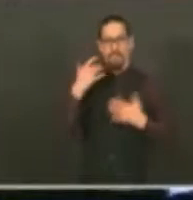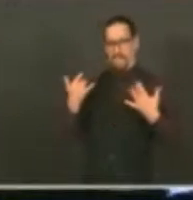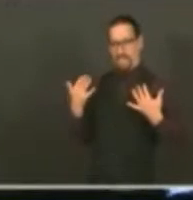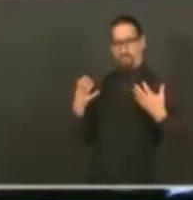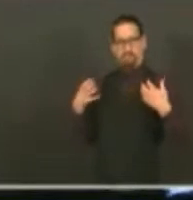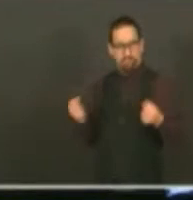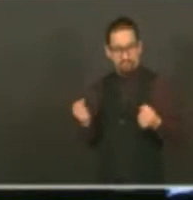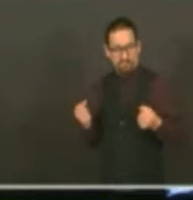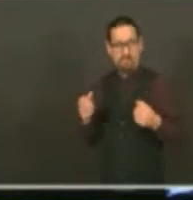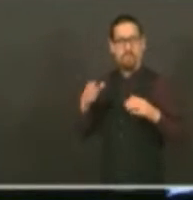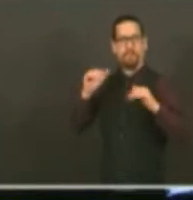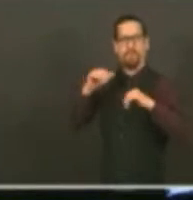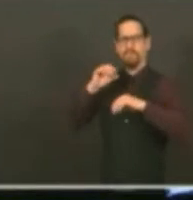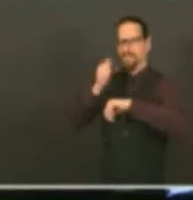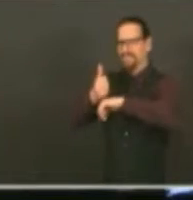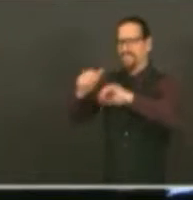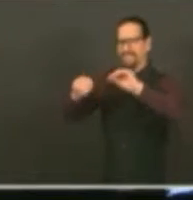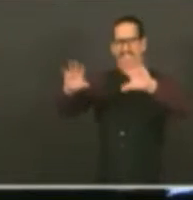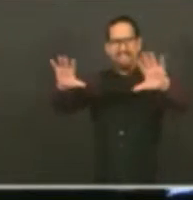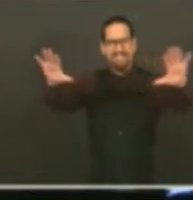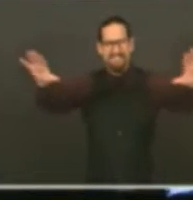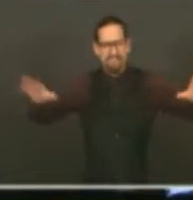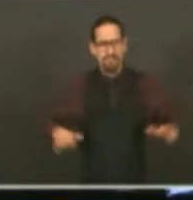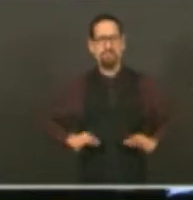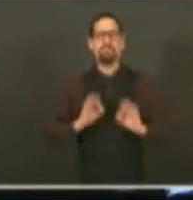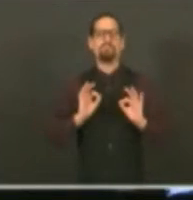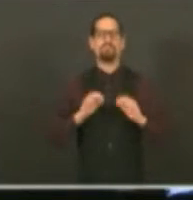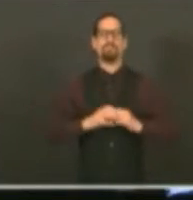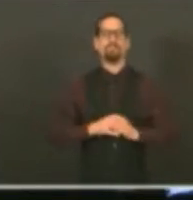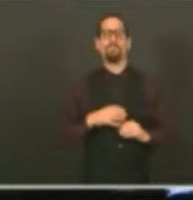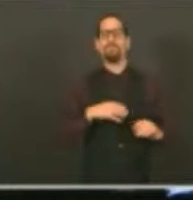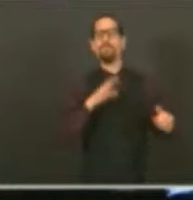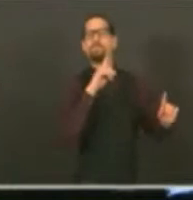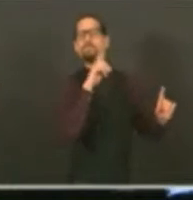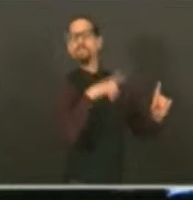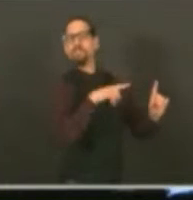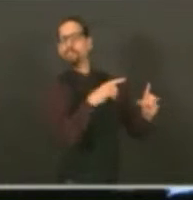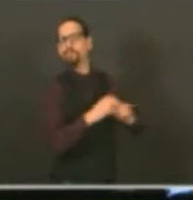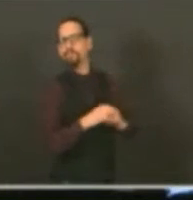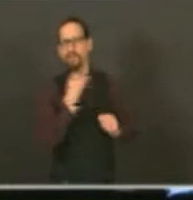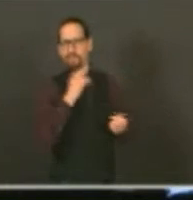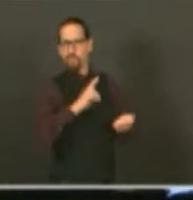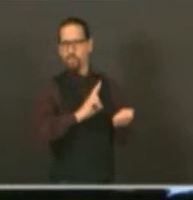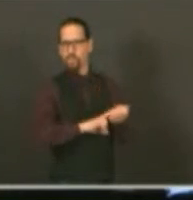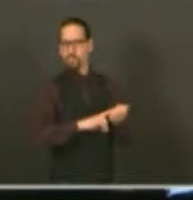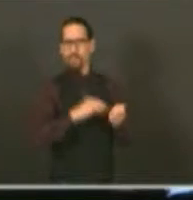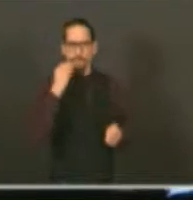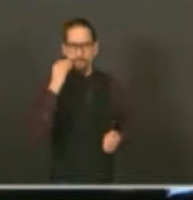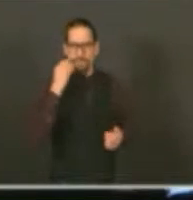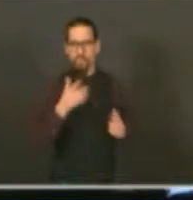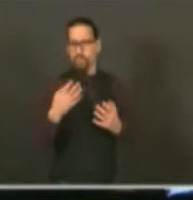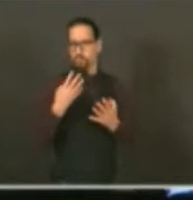include the nursing homes and prisons and any other congregate care facilities, or is that just zip codes?